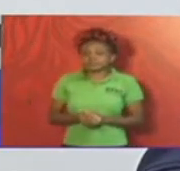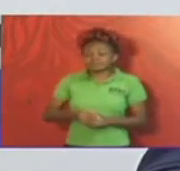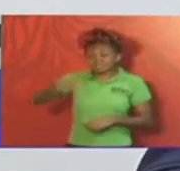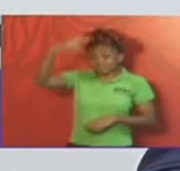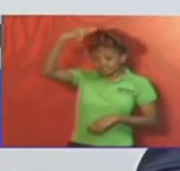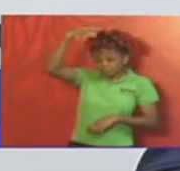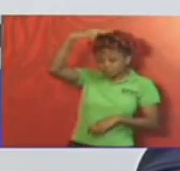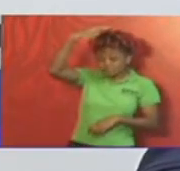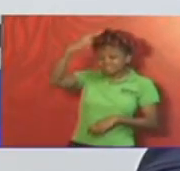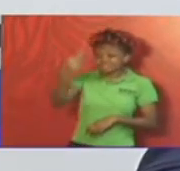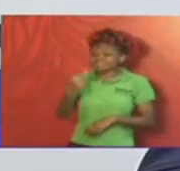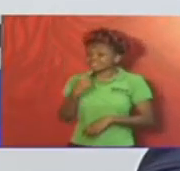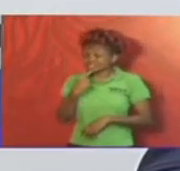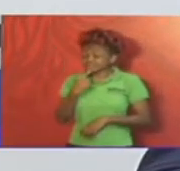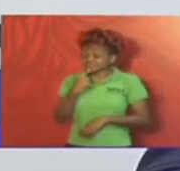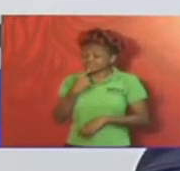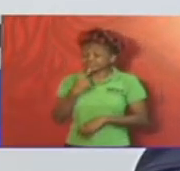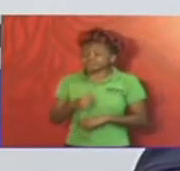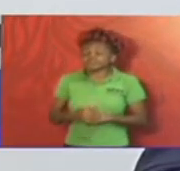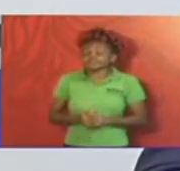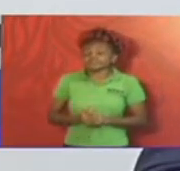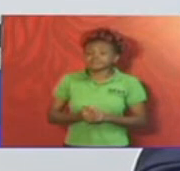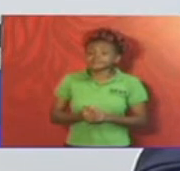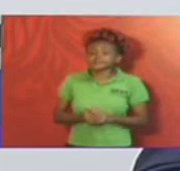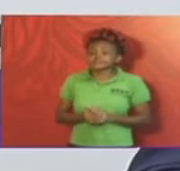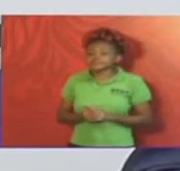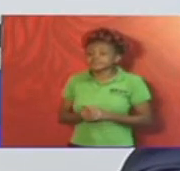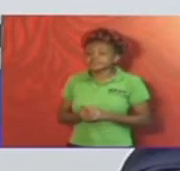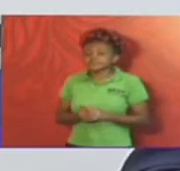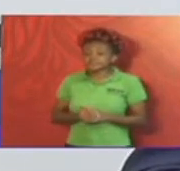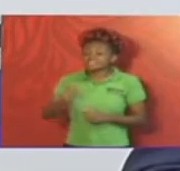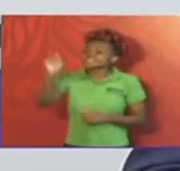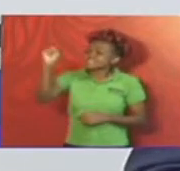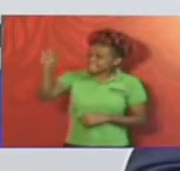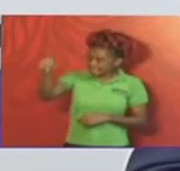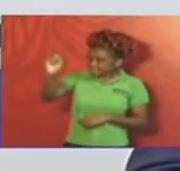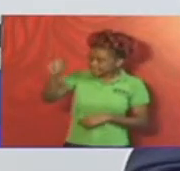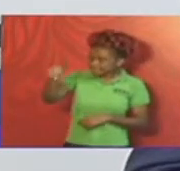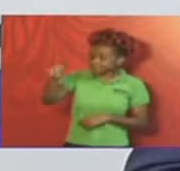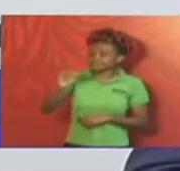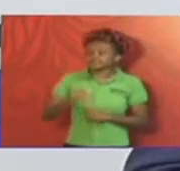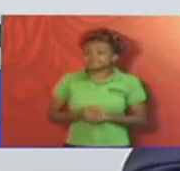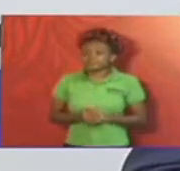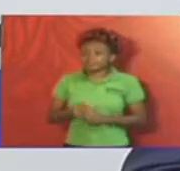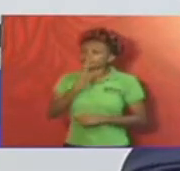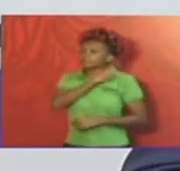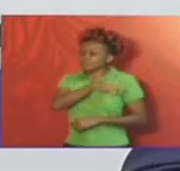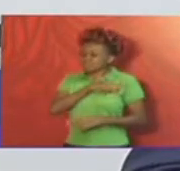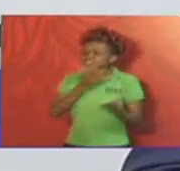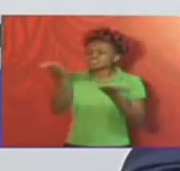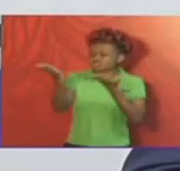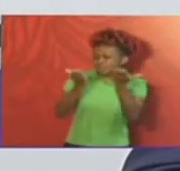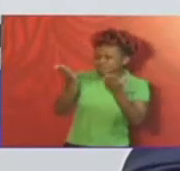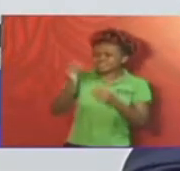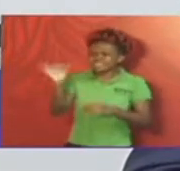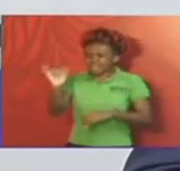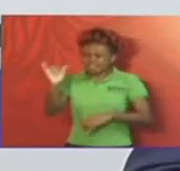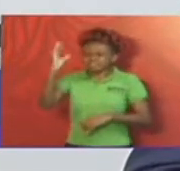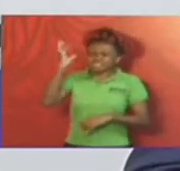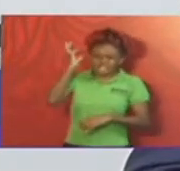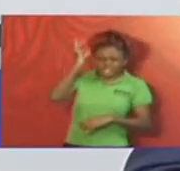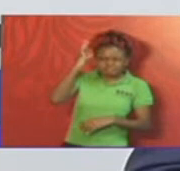has authorized me to say the following. Yes, personal services will begin on